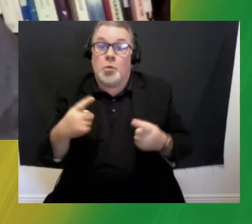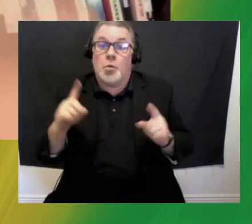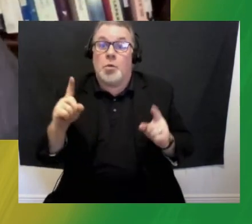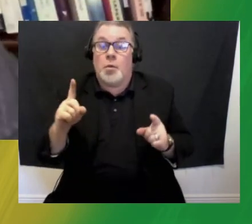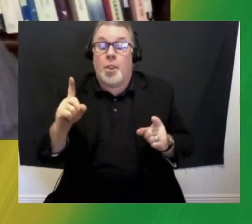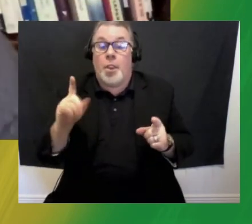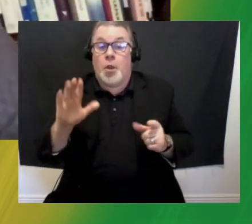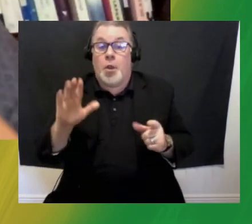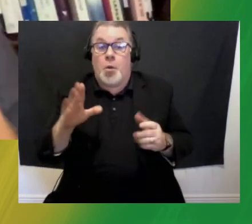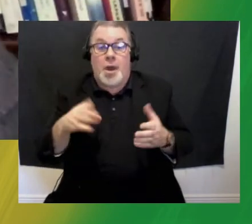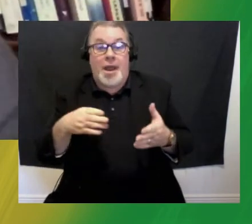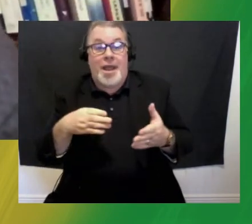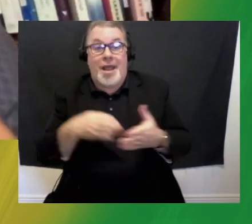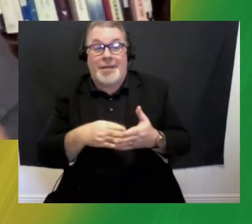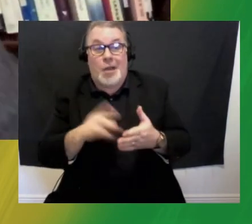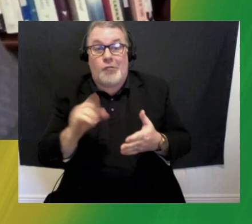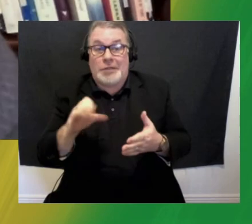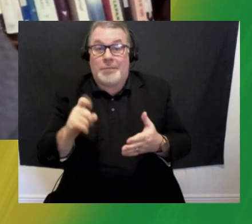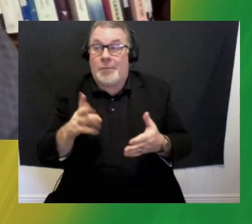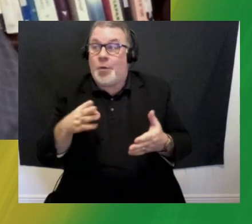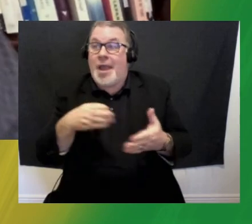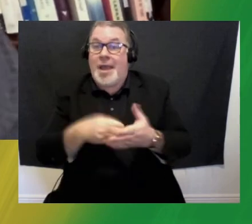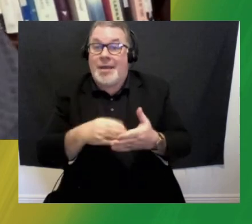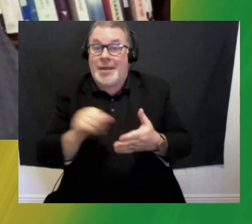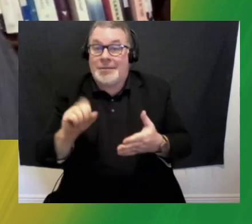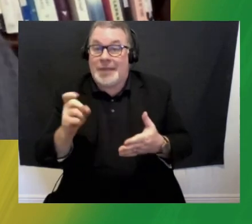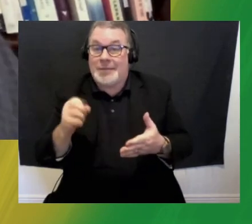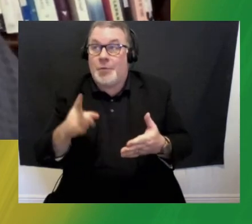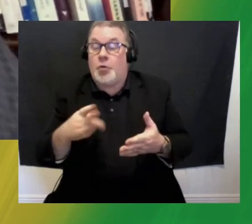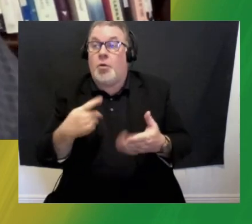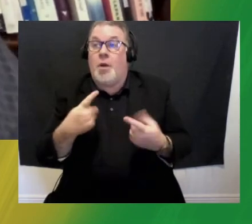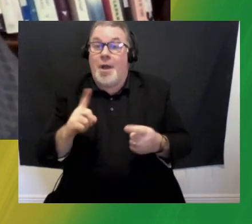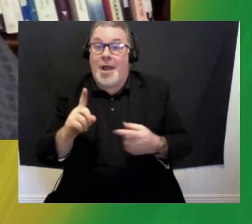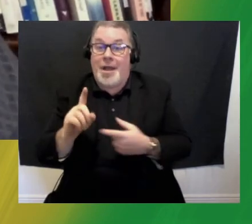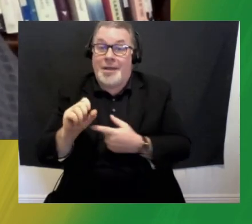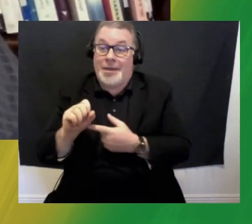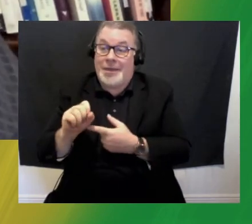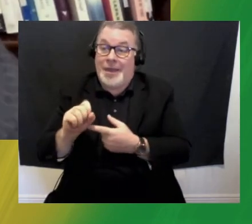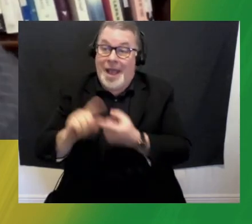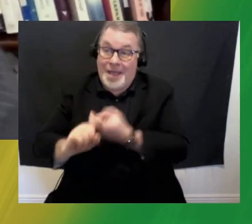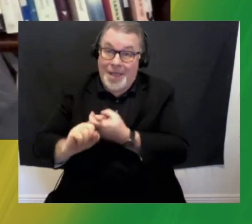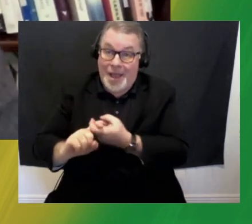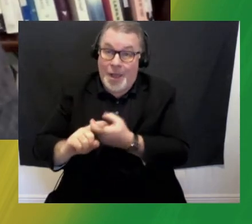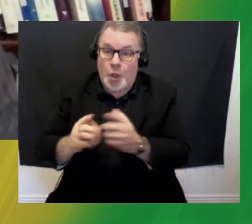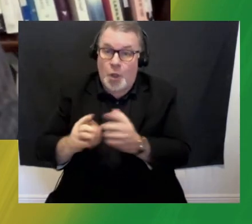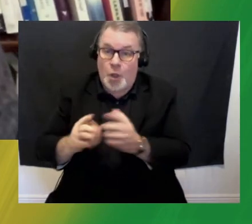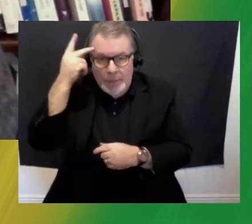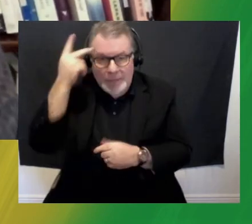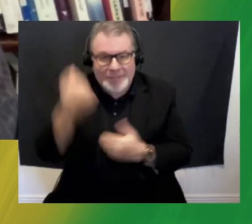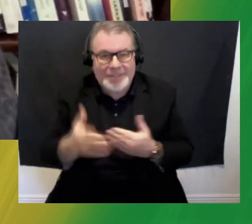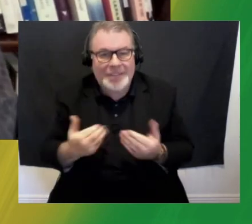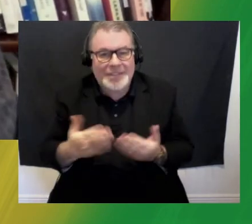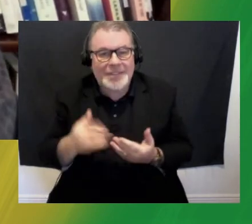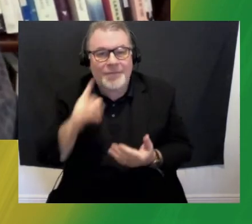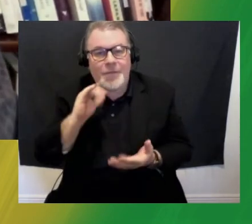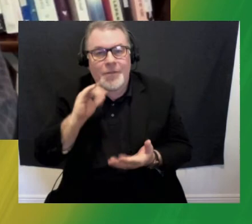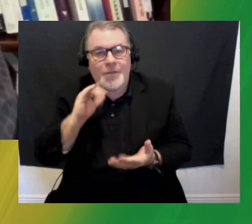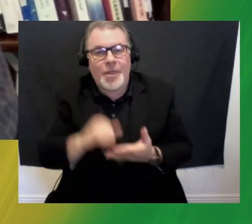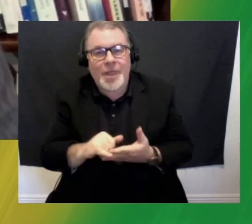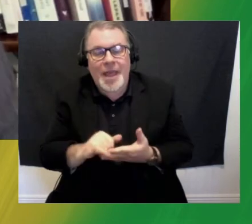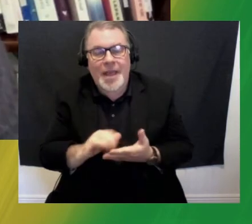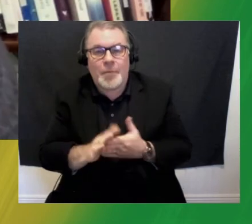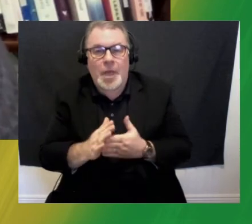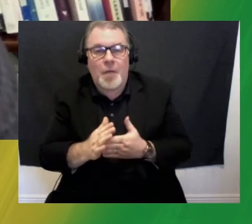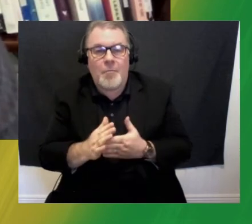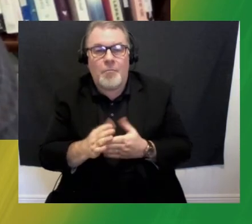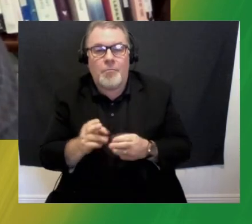your anti-sexism, if you come to your allyship through politics, it's real easy for that to be transient. It's